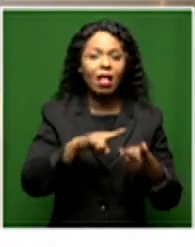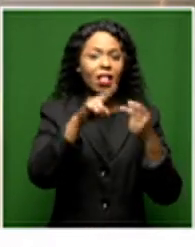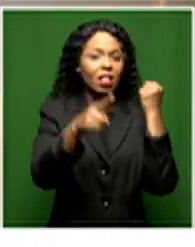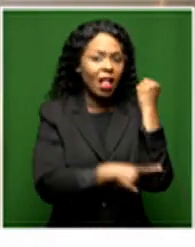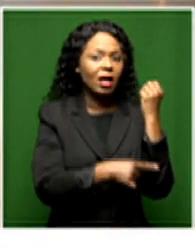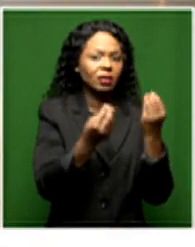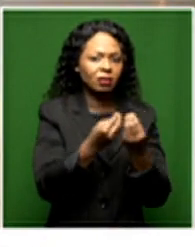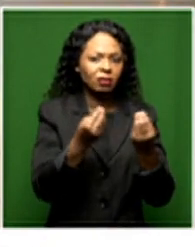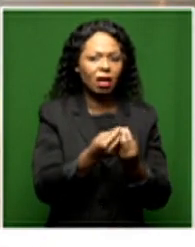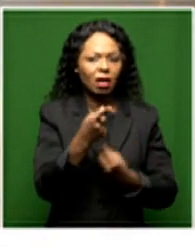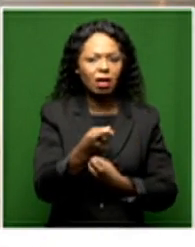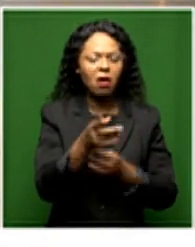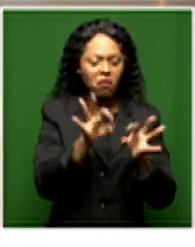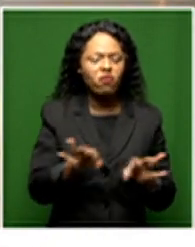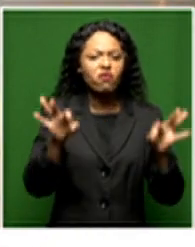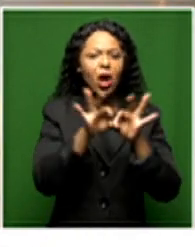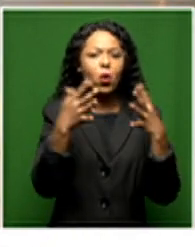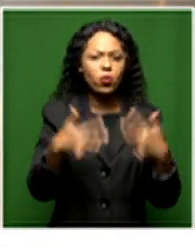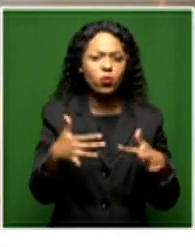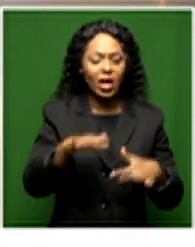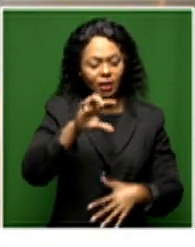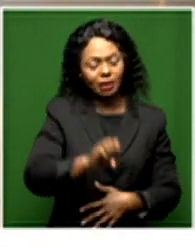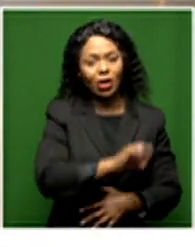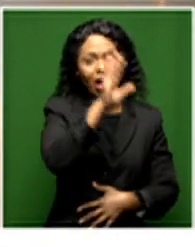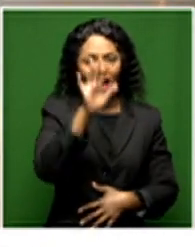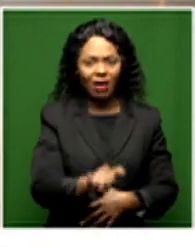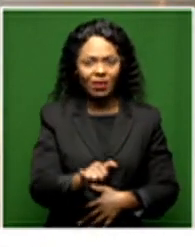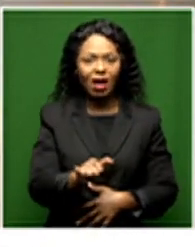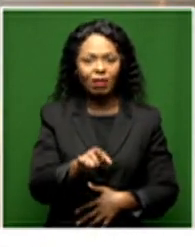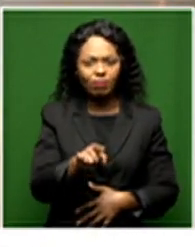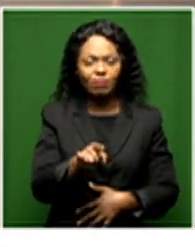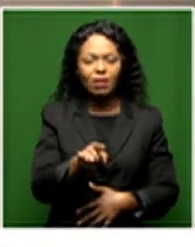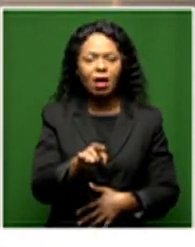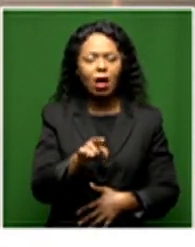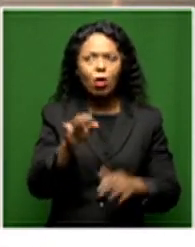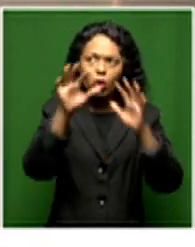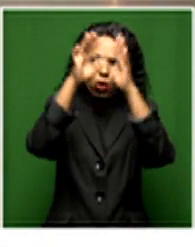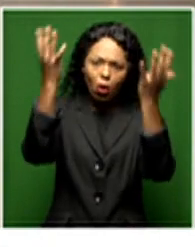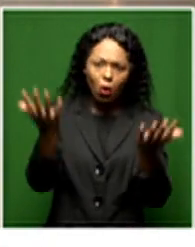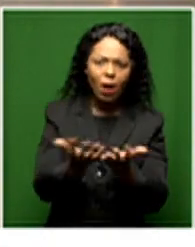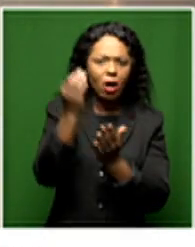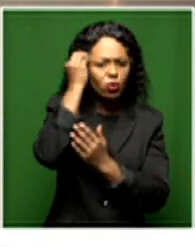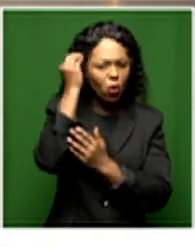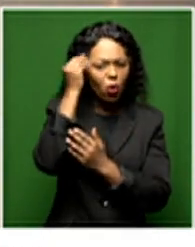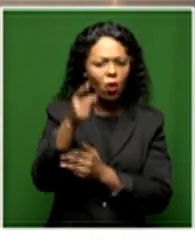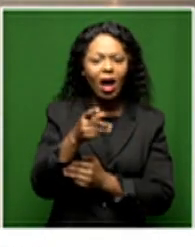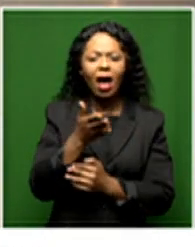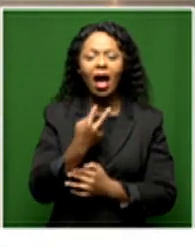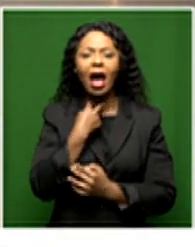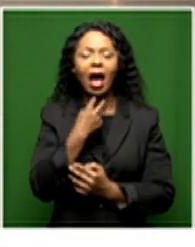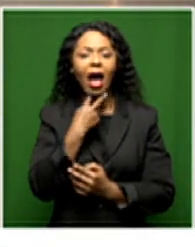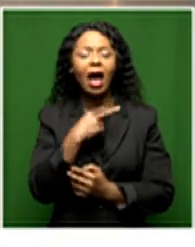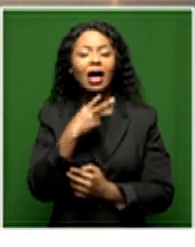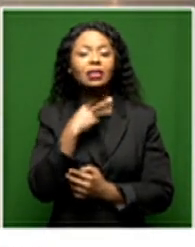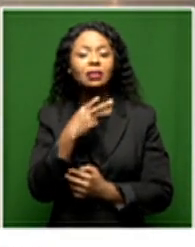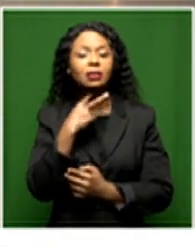probably really undervalue is the way that South Africans speak. Right? Globally, we're known for having one of the flattest accents in the